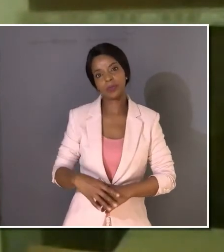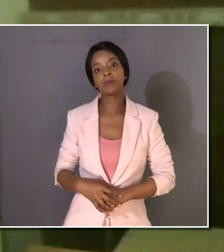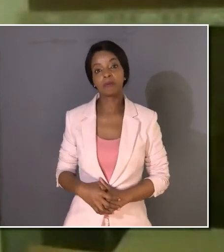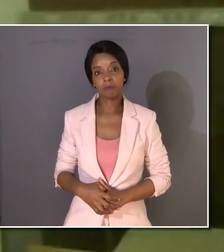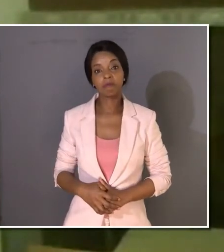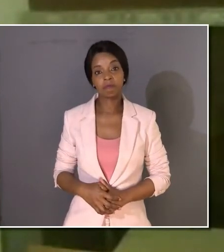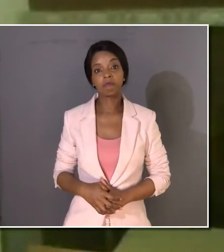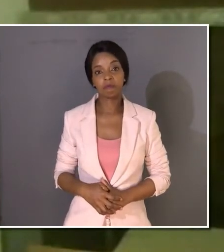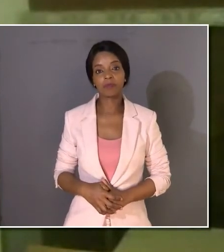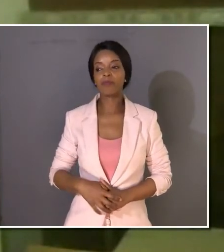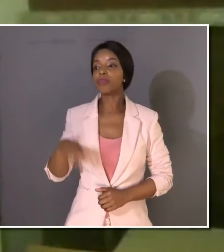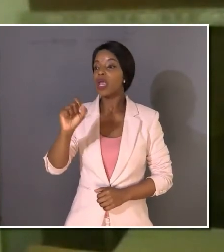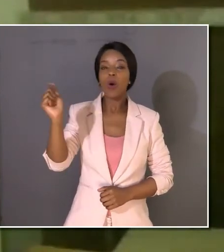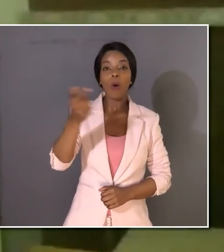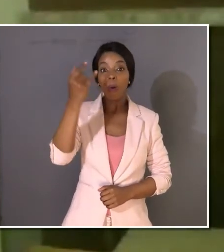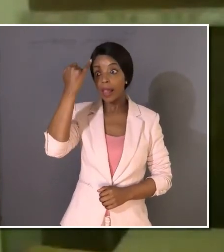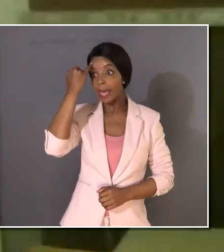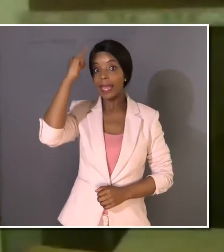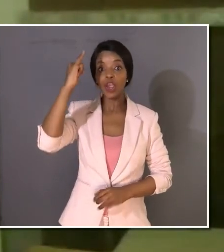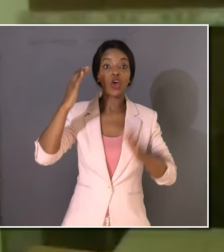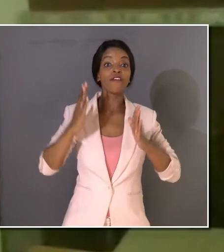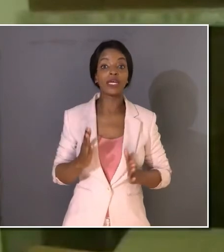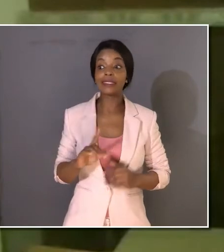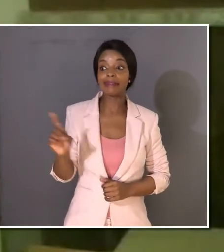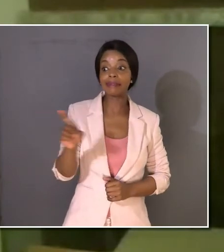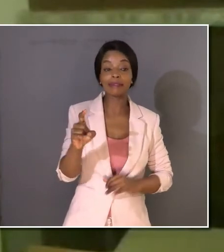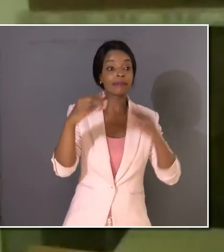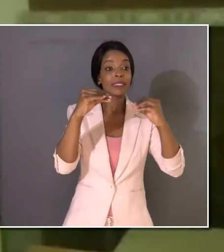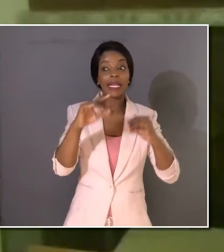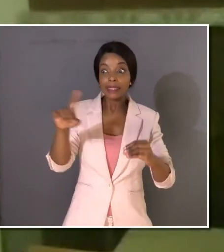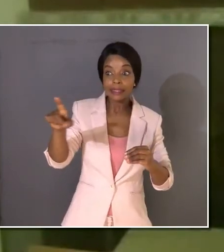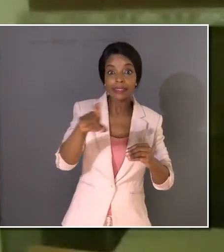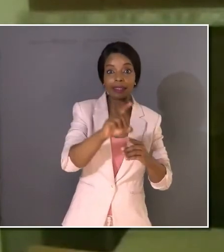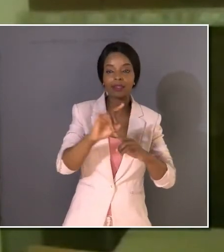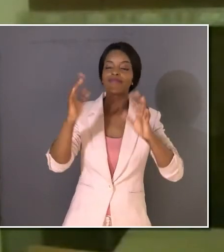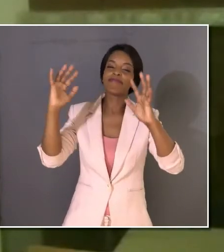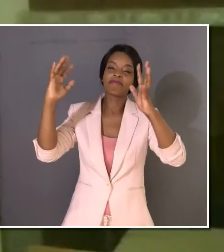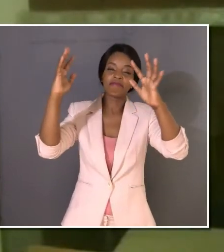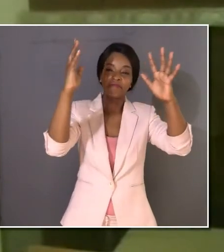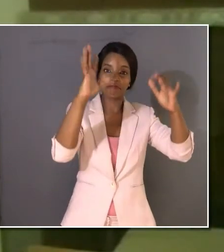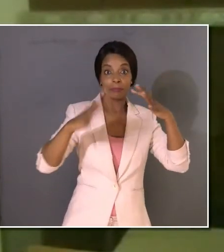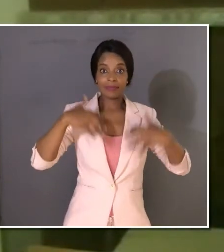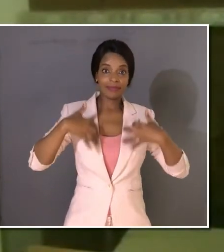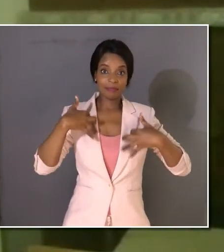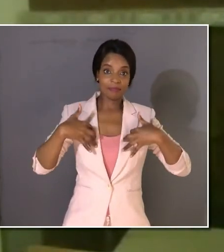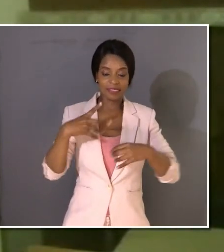And yeah, just to all the innovators, congratulations. We're so excited to start this journey with you. And